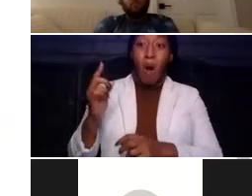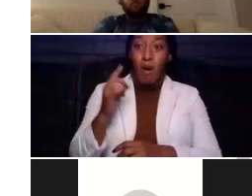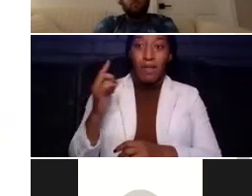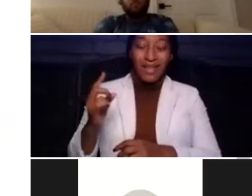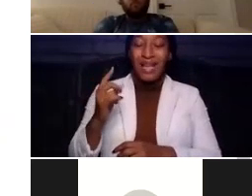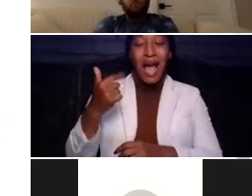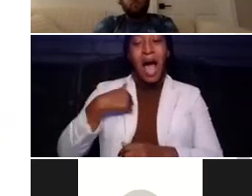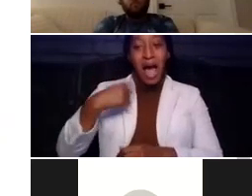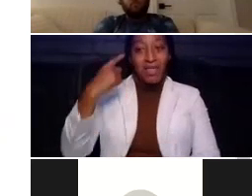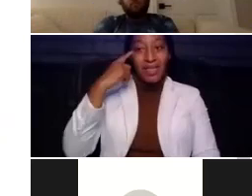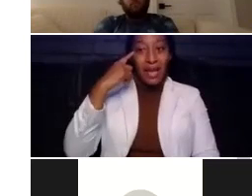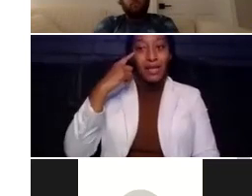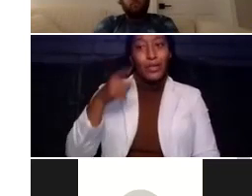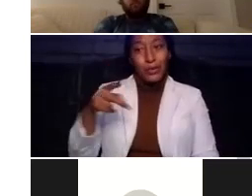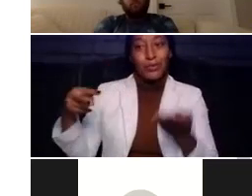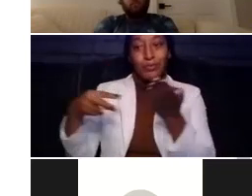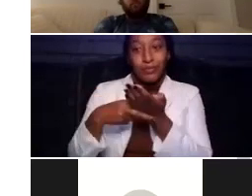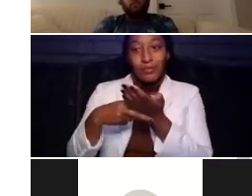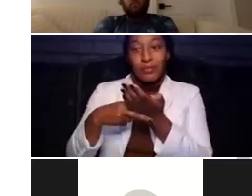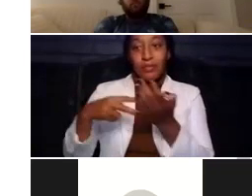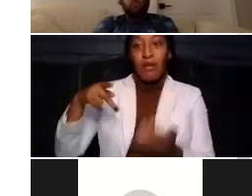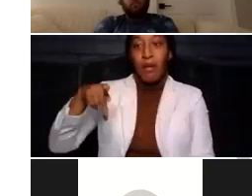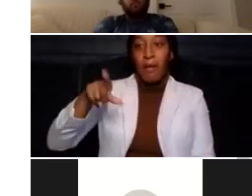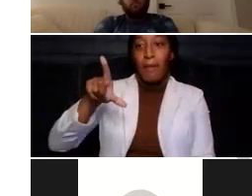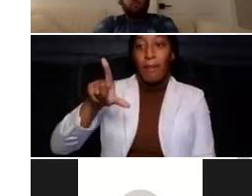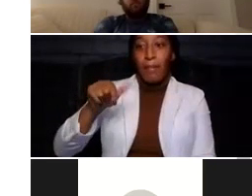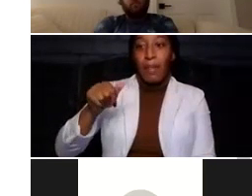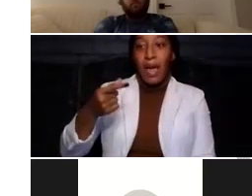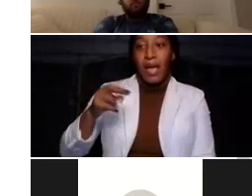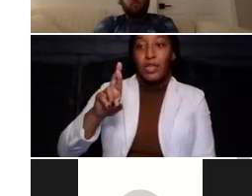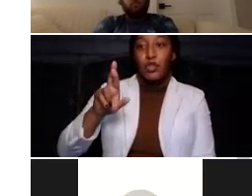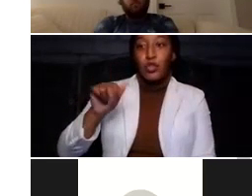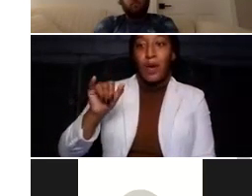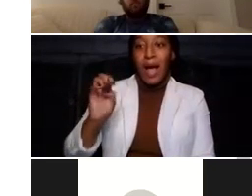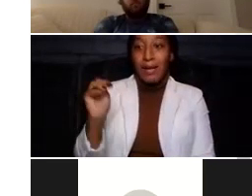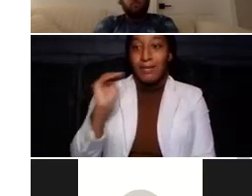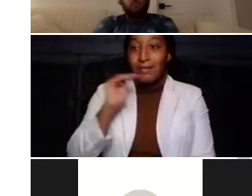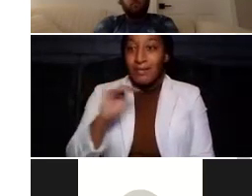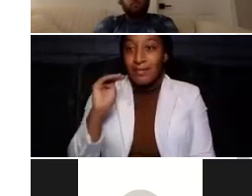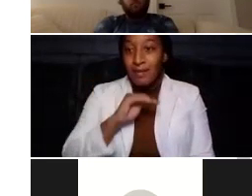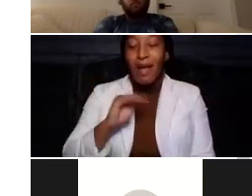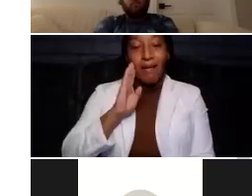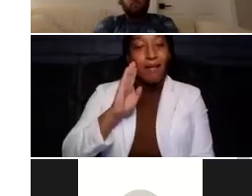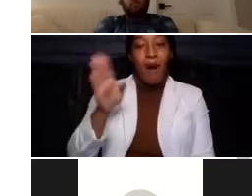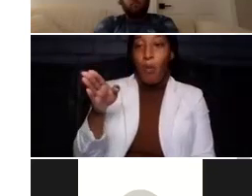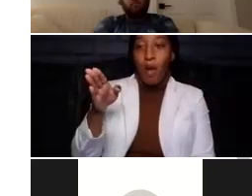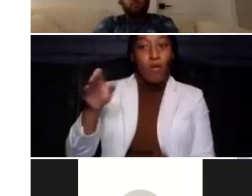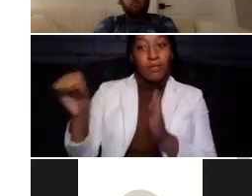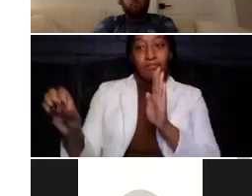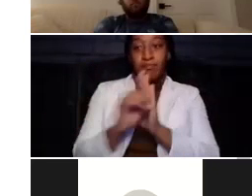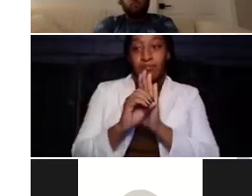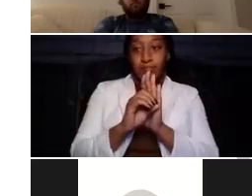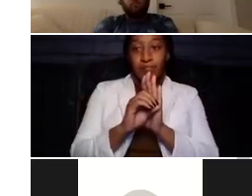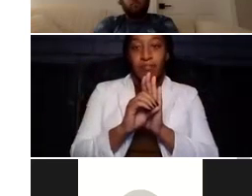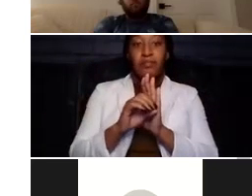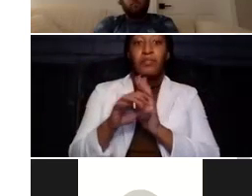Connections to lecture class. Are you telling me how the article relates to things you've learned in class? So let